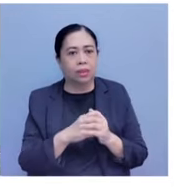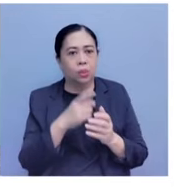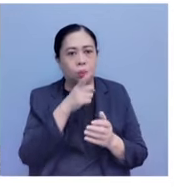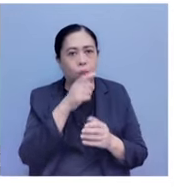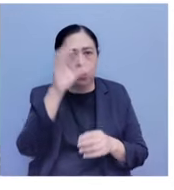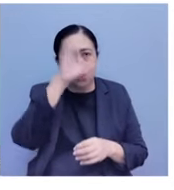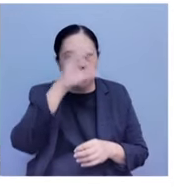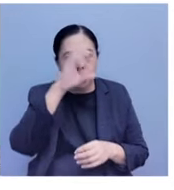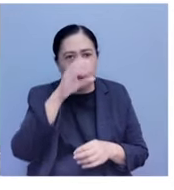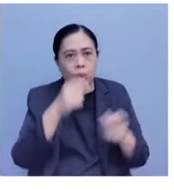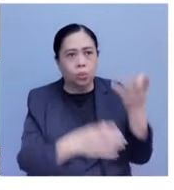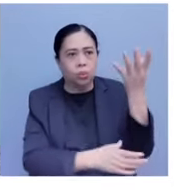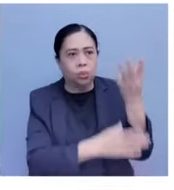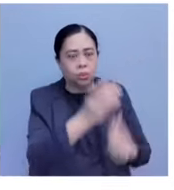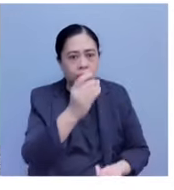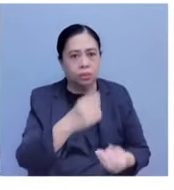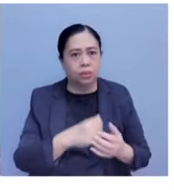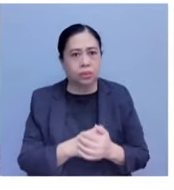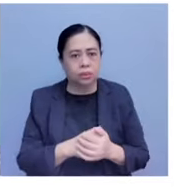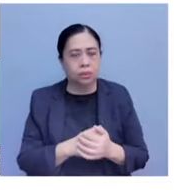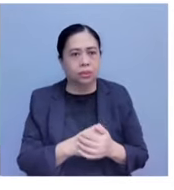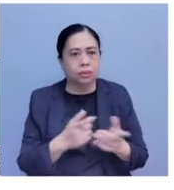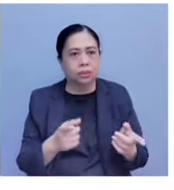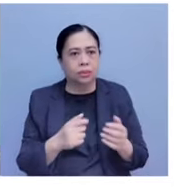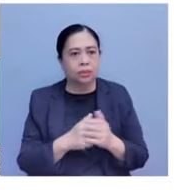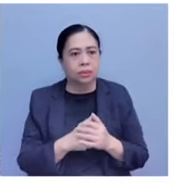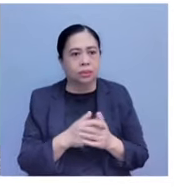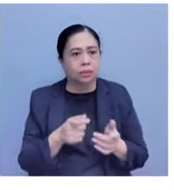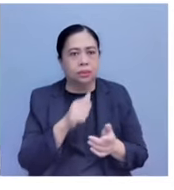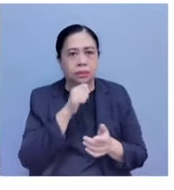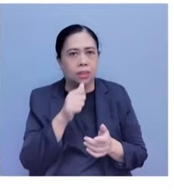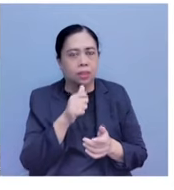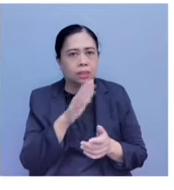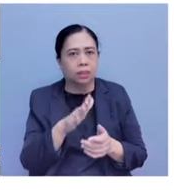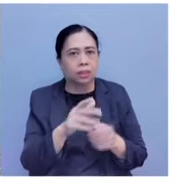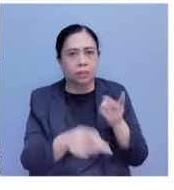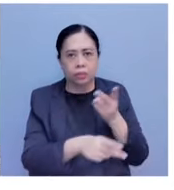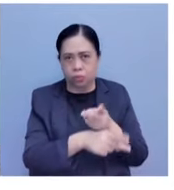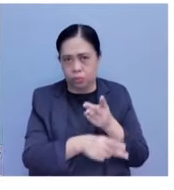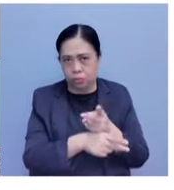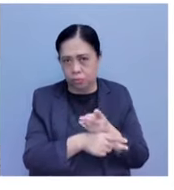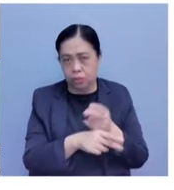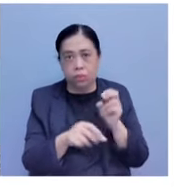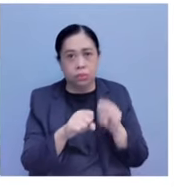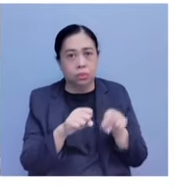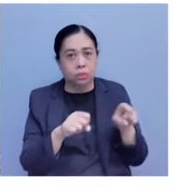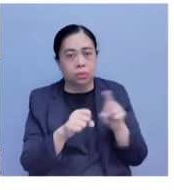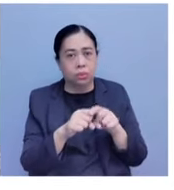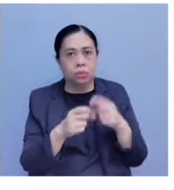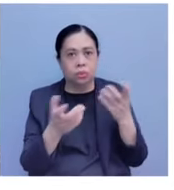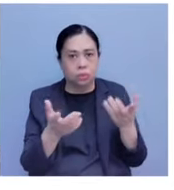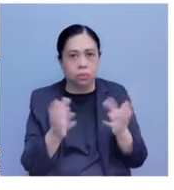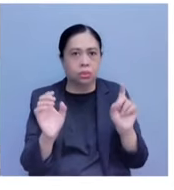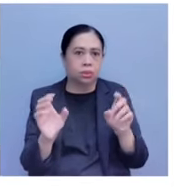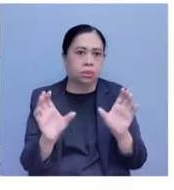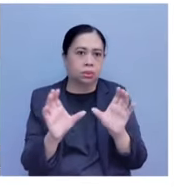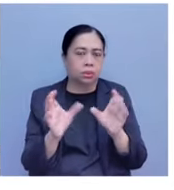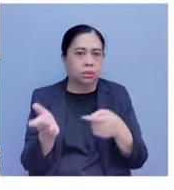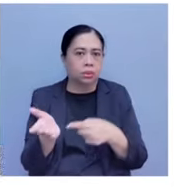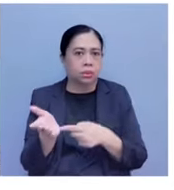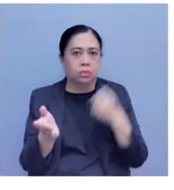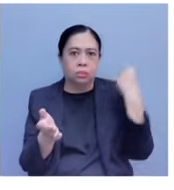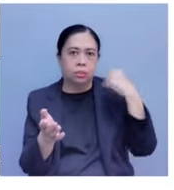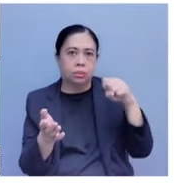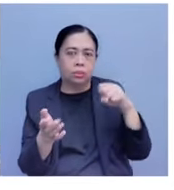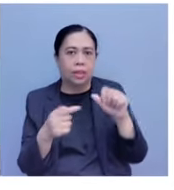is looking for a disappeared that they are not in their custody. So that's already a false certification in